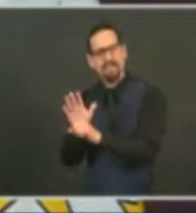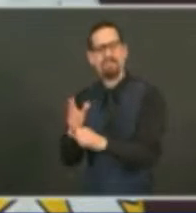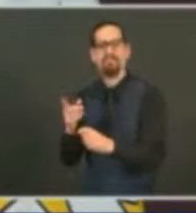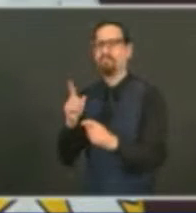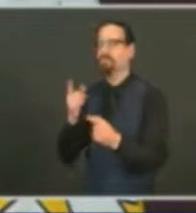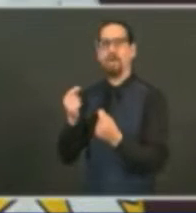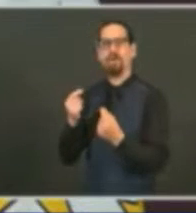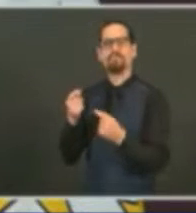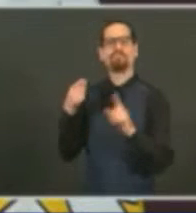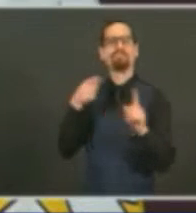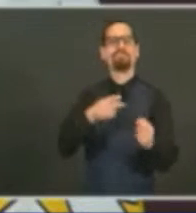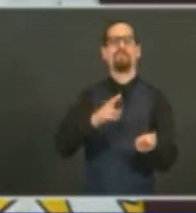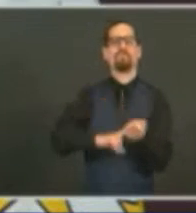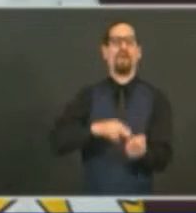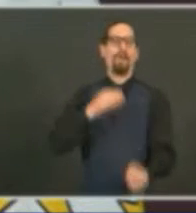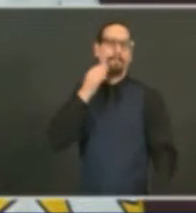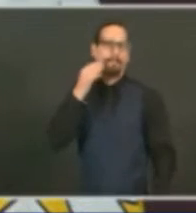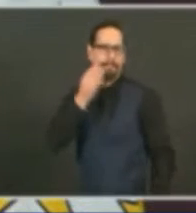nursing homes.